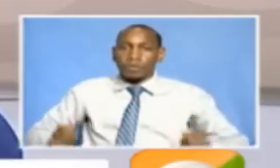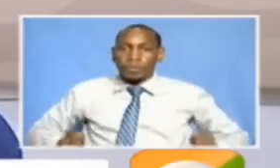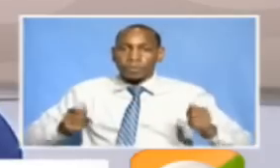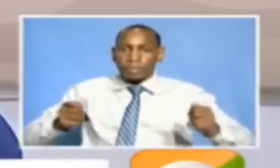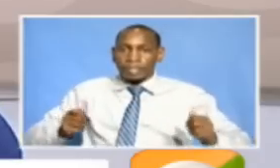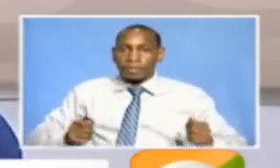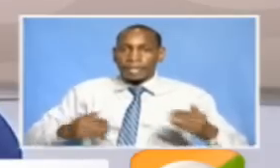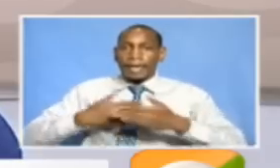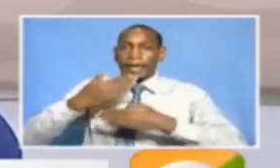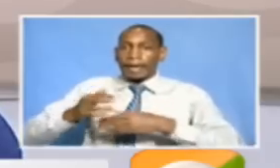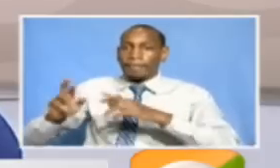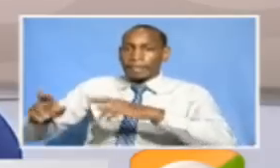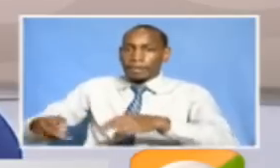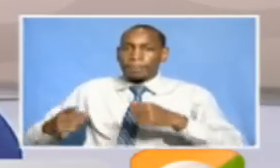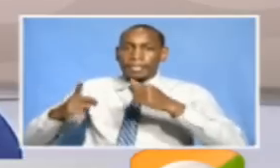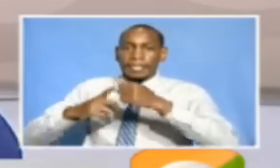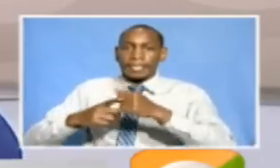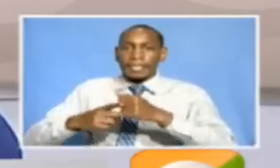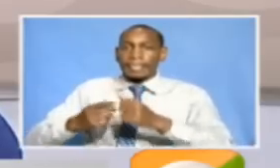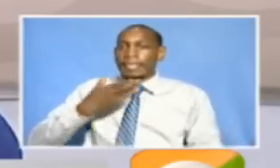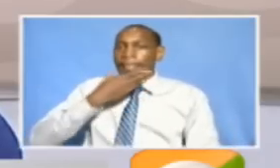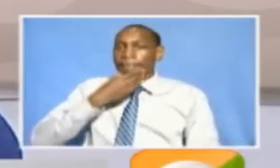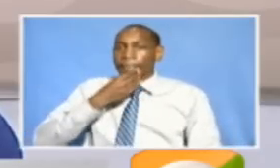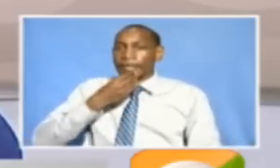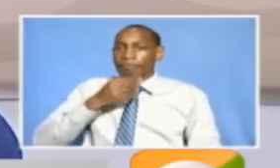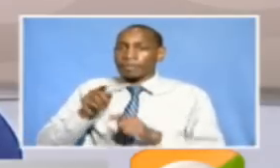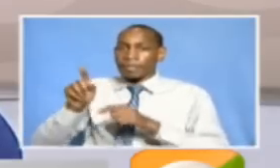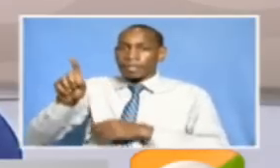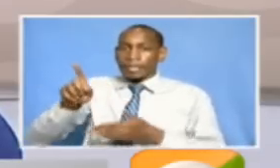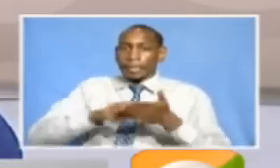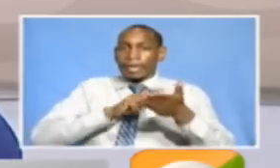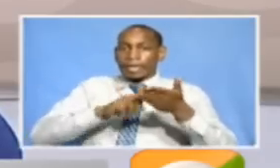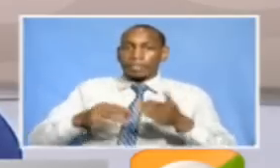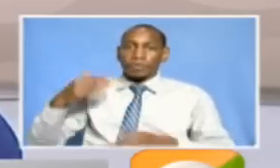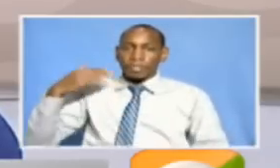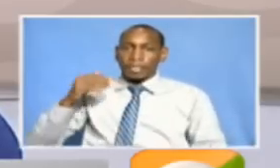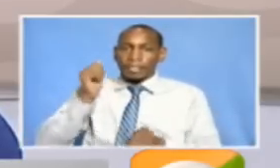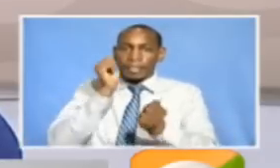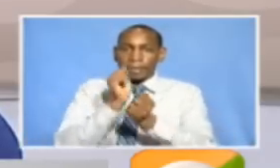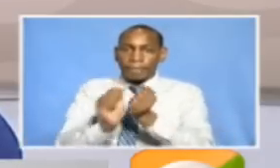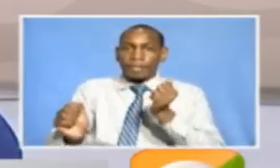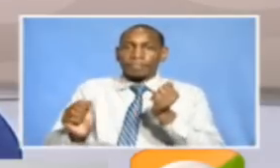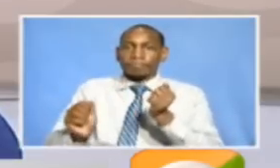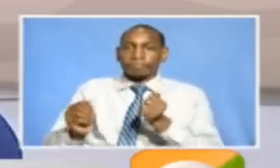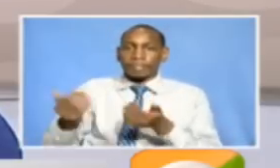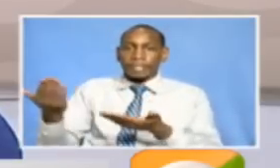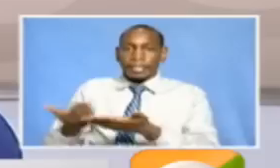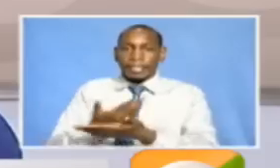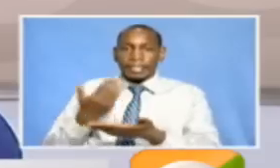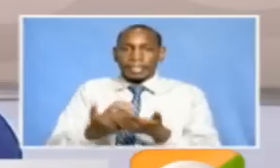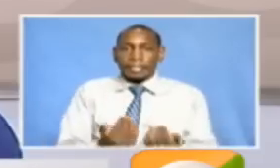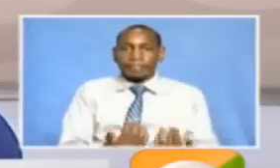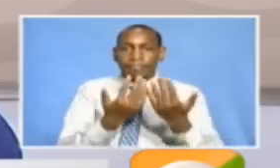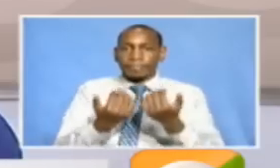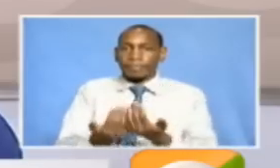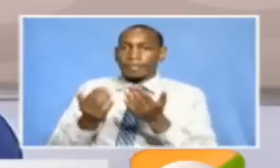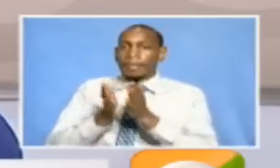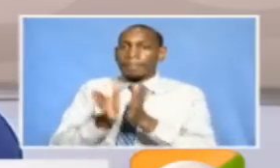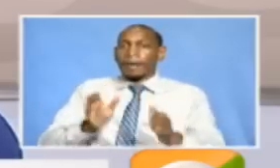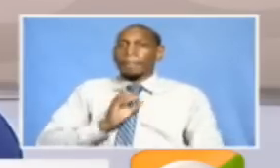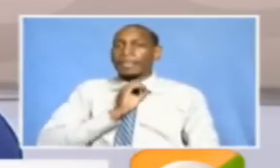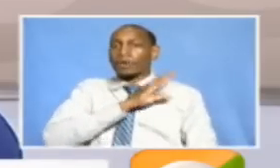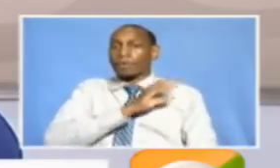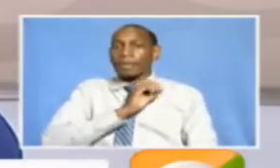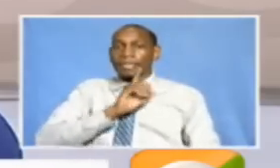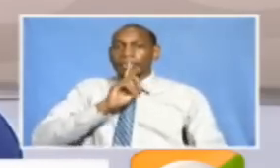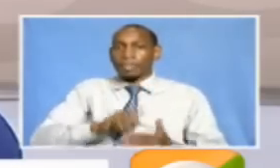ordeal. Now, the six young men accused of the heinous crime were given the punishment of cutting grass. There was a huge public outcry, with many